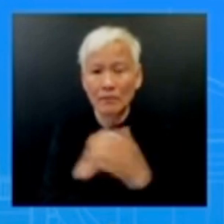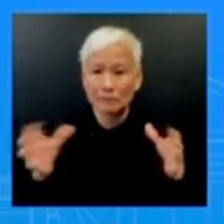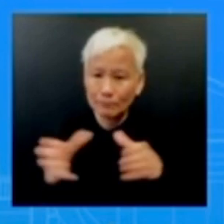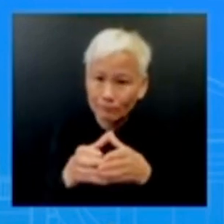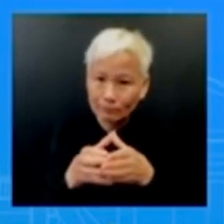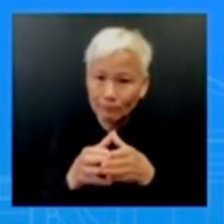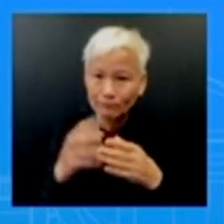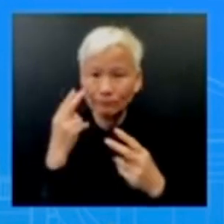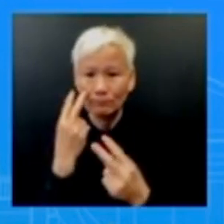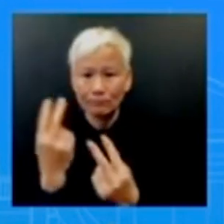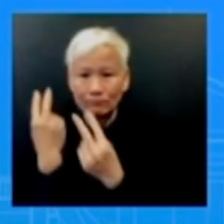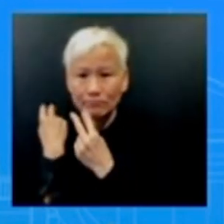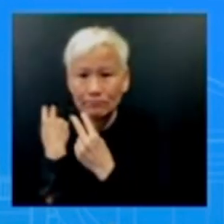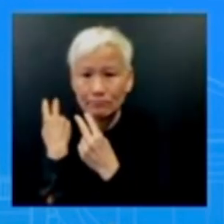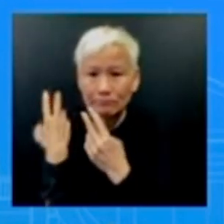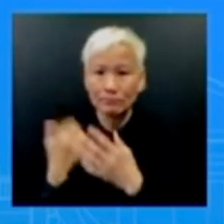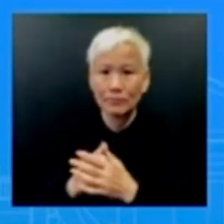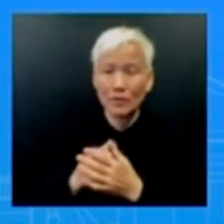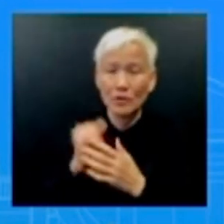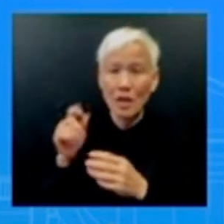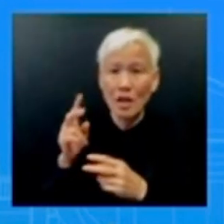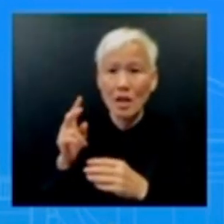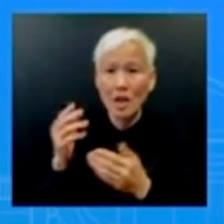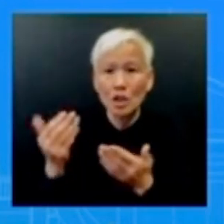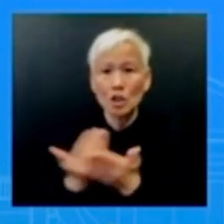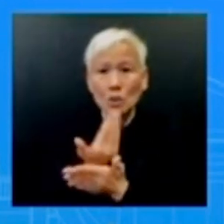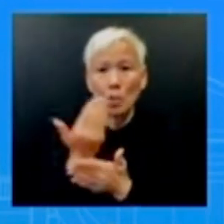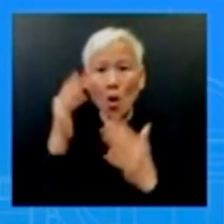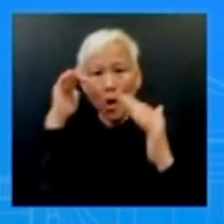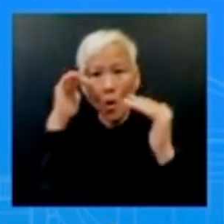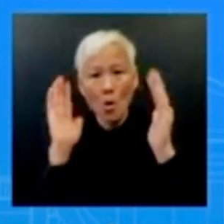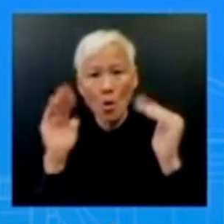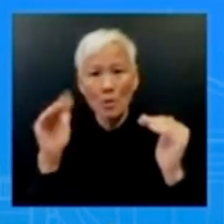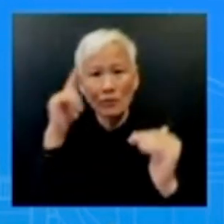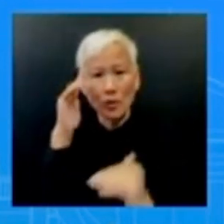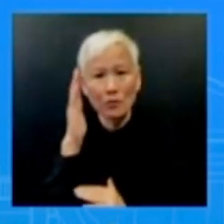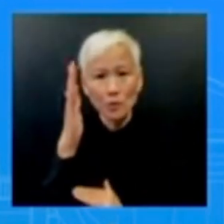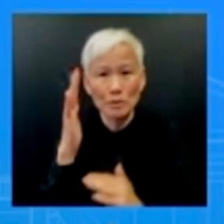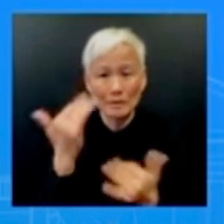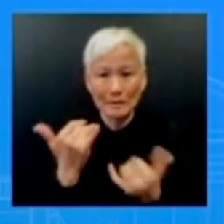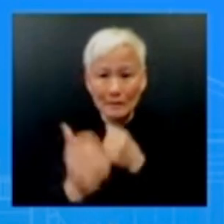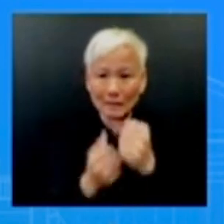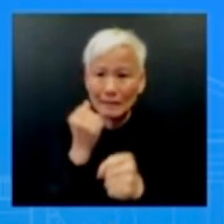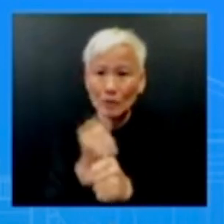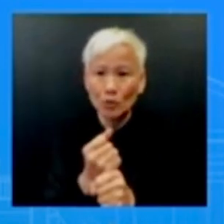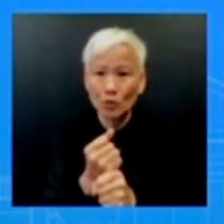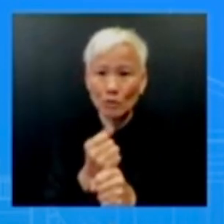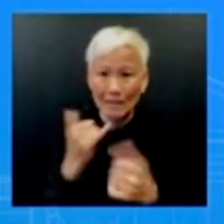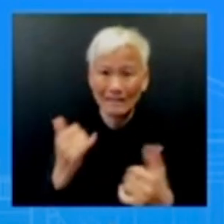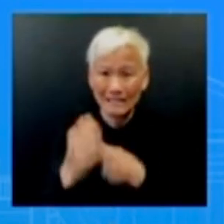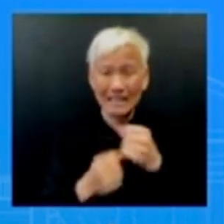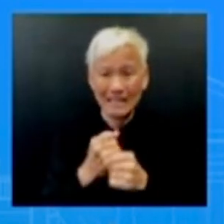renew hope for the year ahead. This year comes at a difficult time for many families,